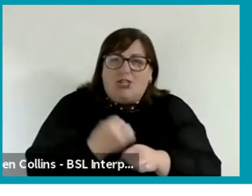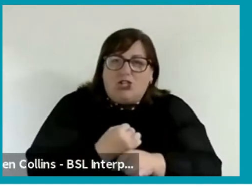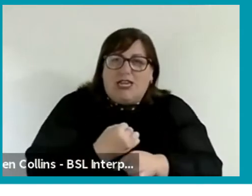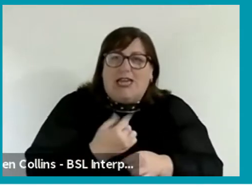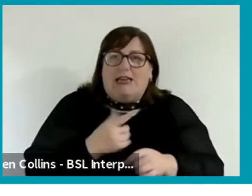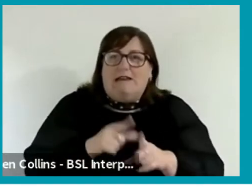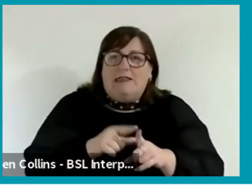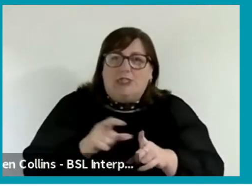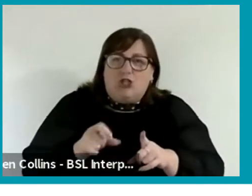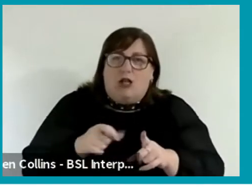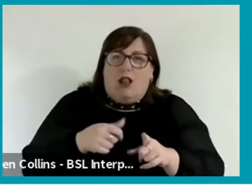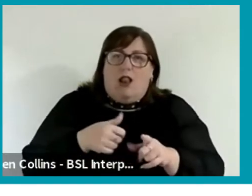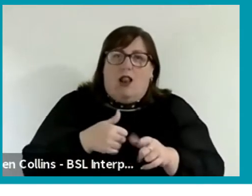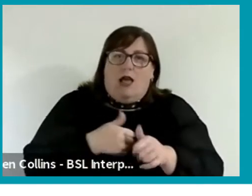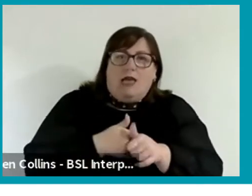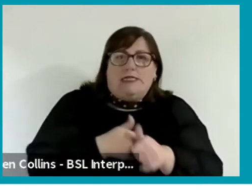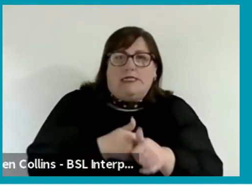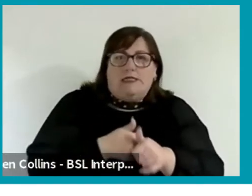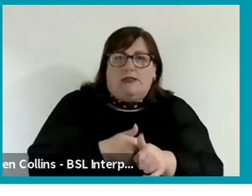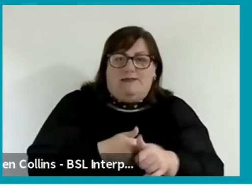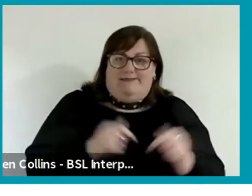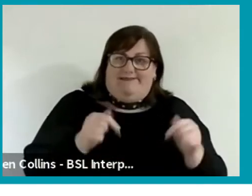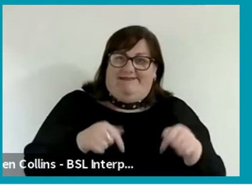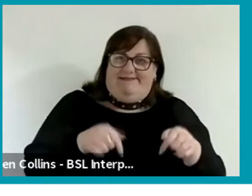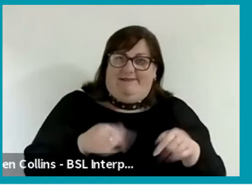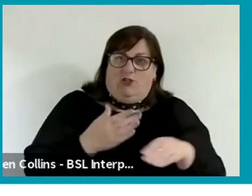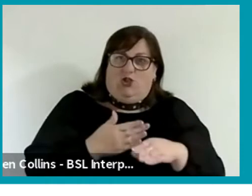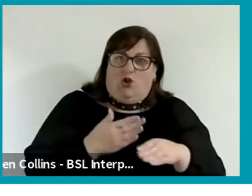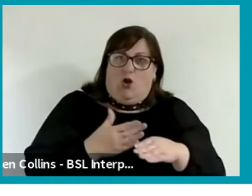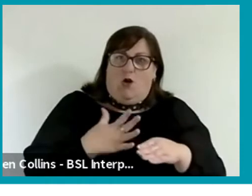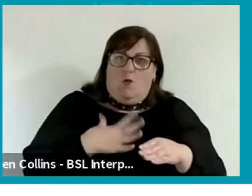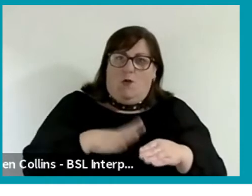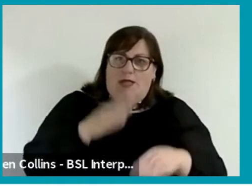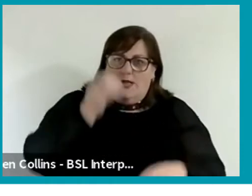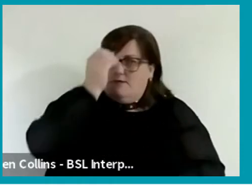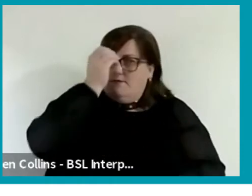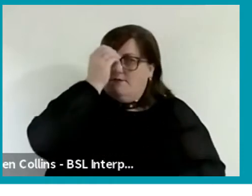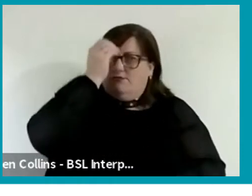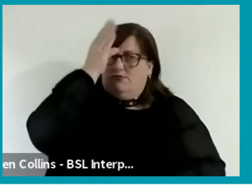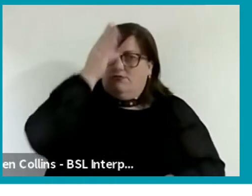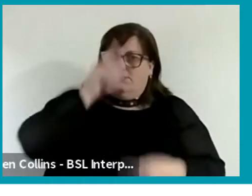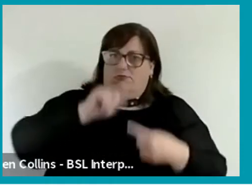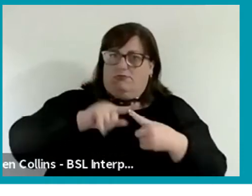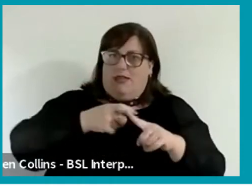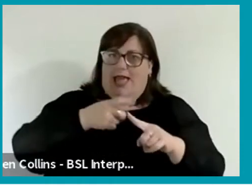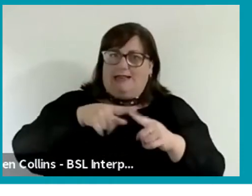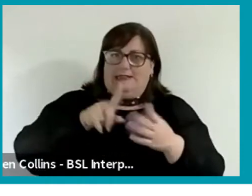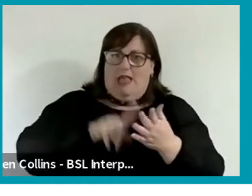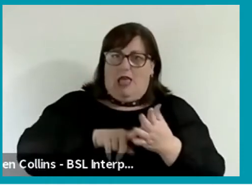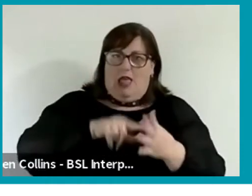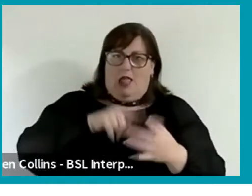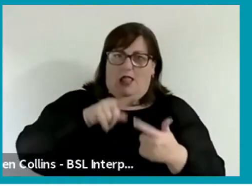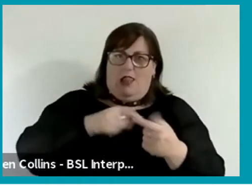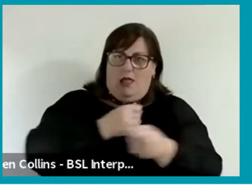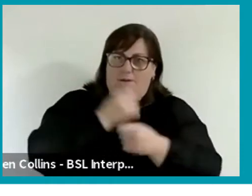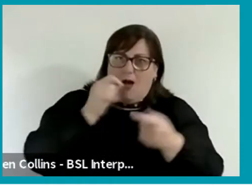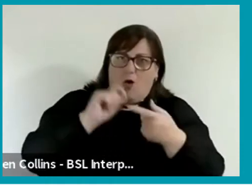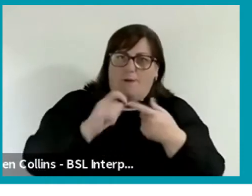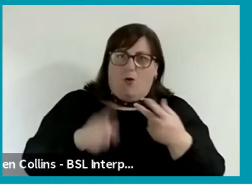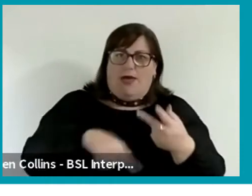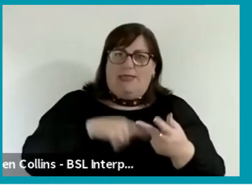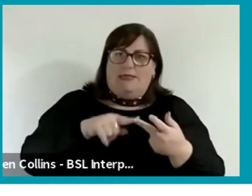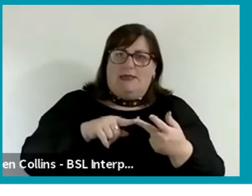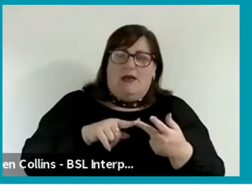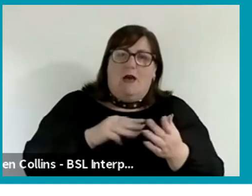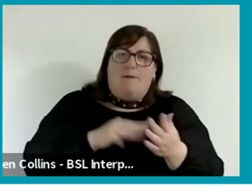assistance, for this job we need really good Excel and PowerPoint and Microsoft Word skills. So we will